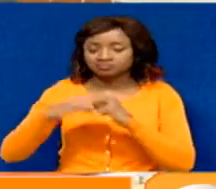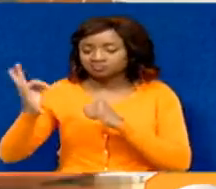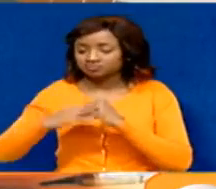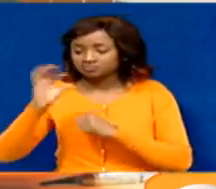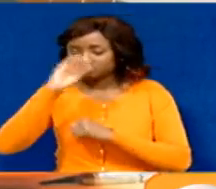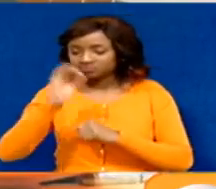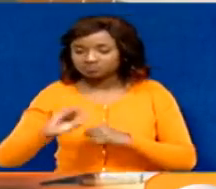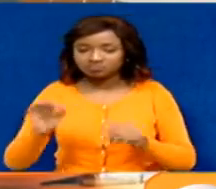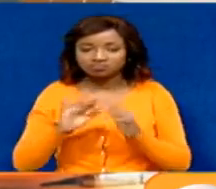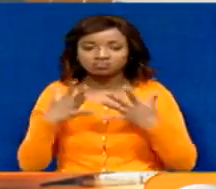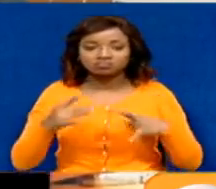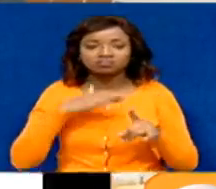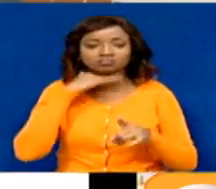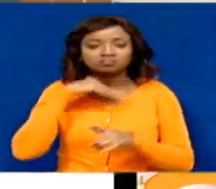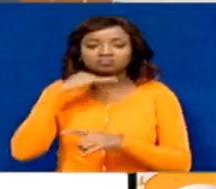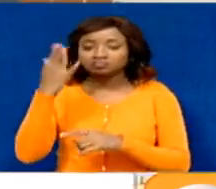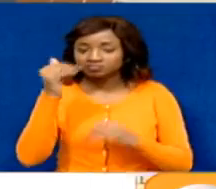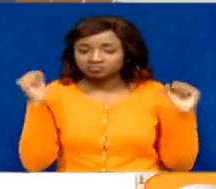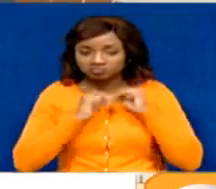98% of global malaria deaths.